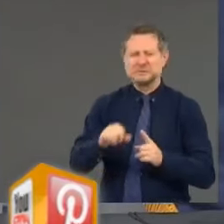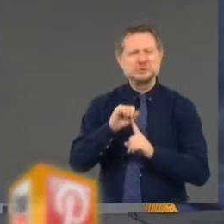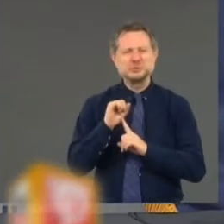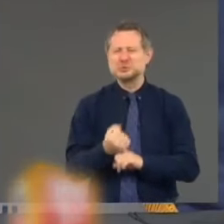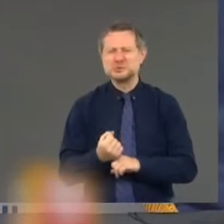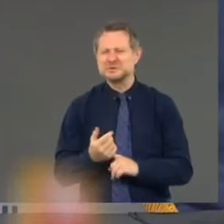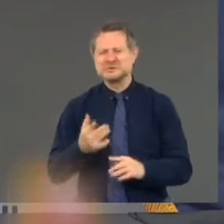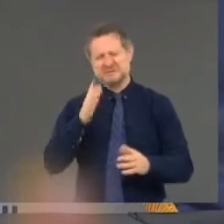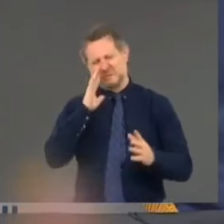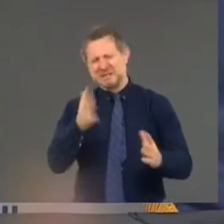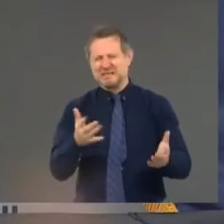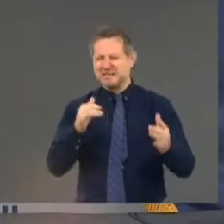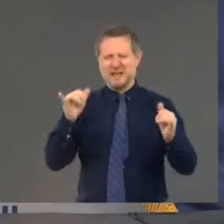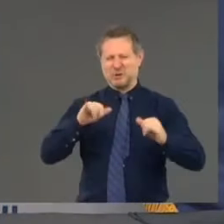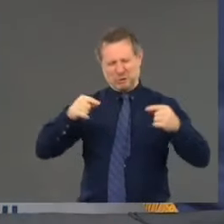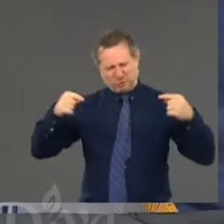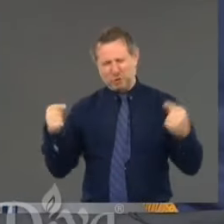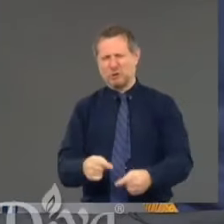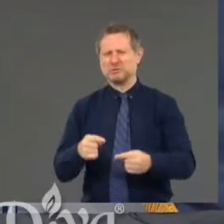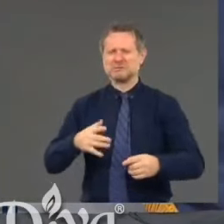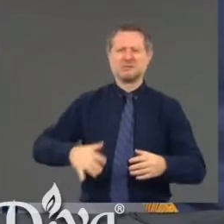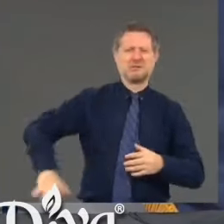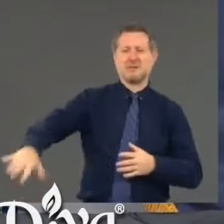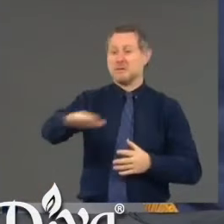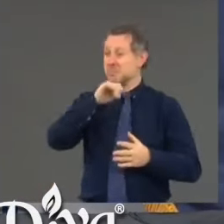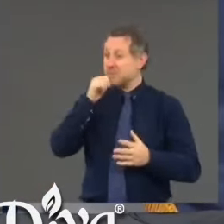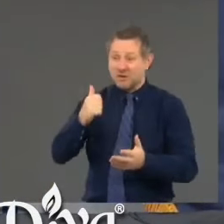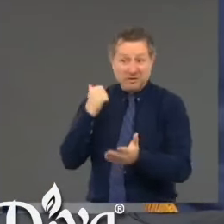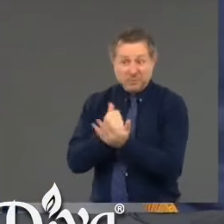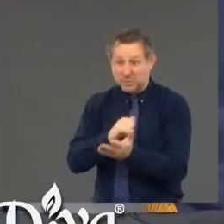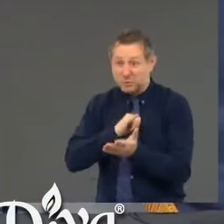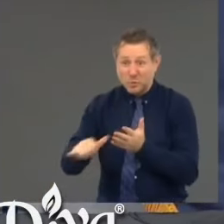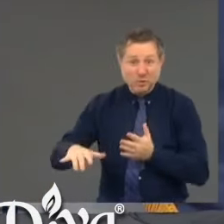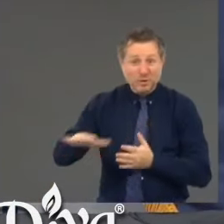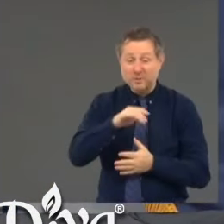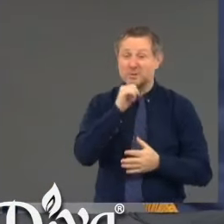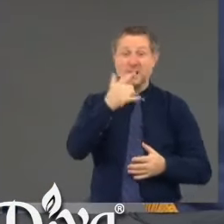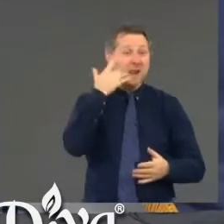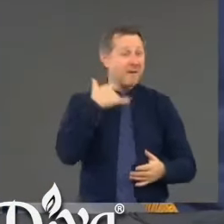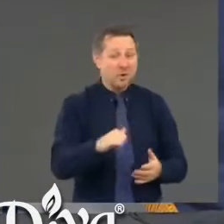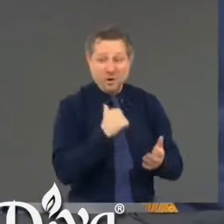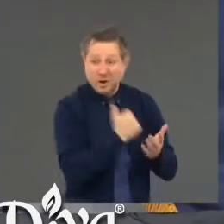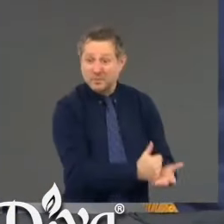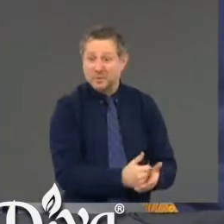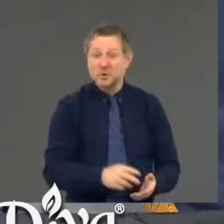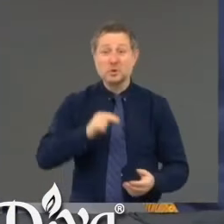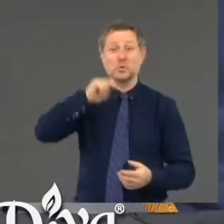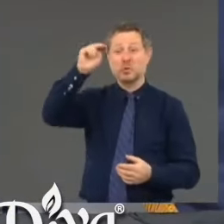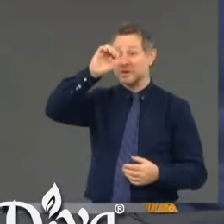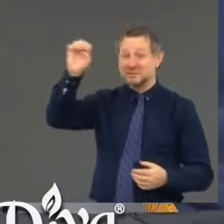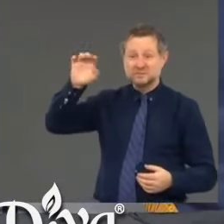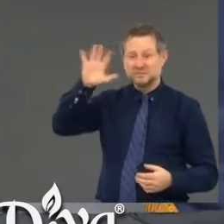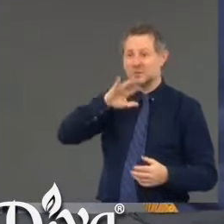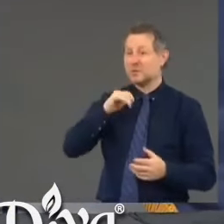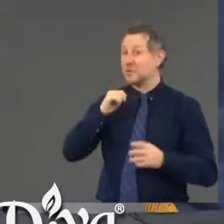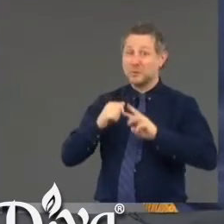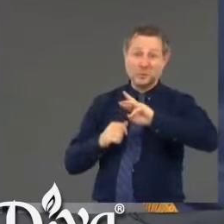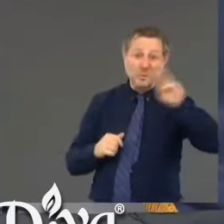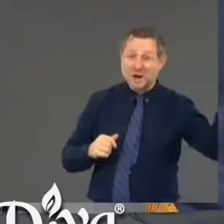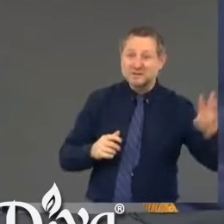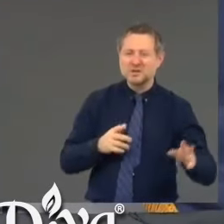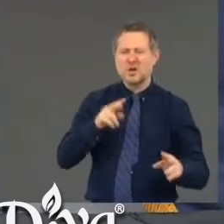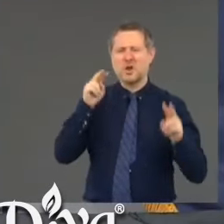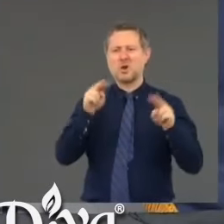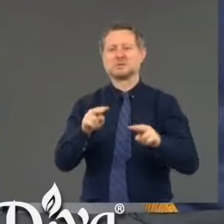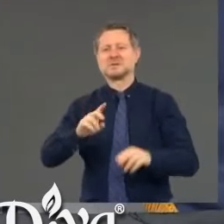what, you don't want to help New York and California? You don't want to help the Northeast and the West because you think there are Democrats there who are